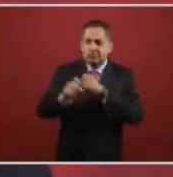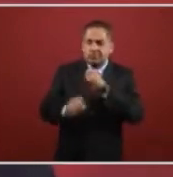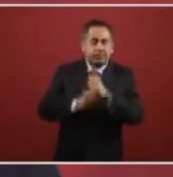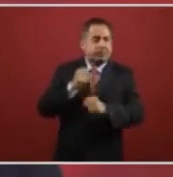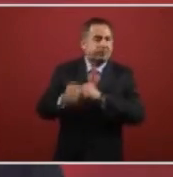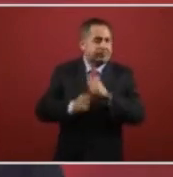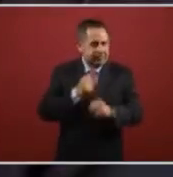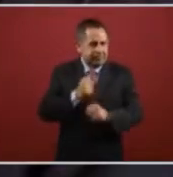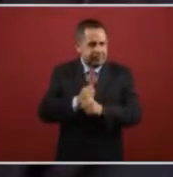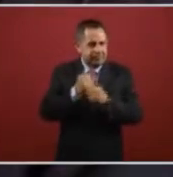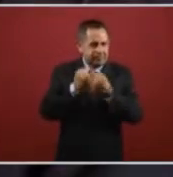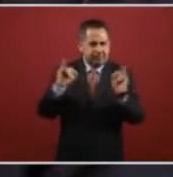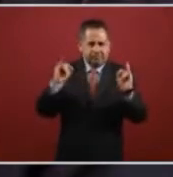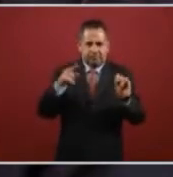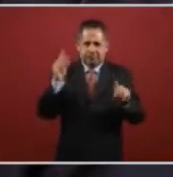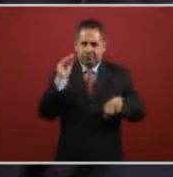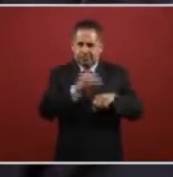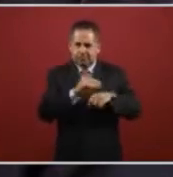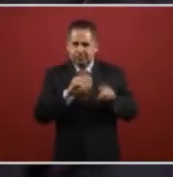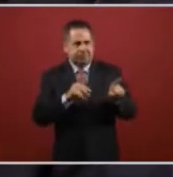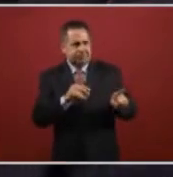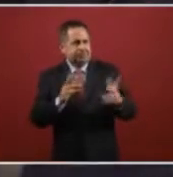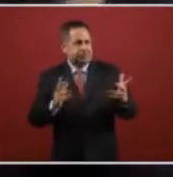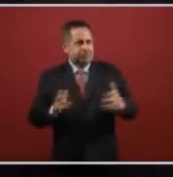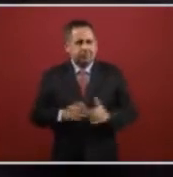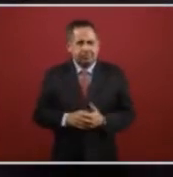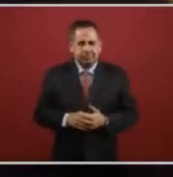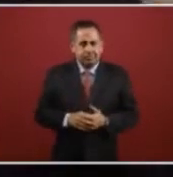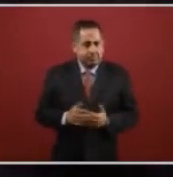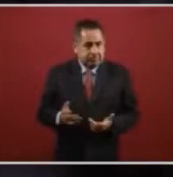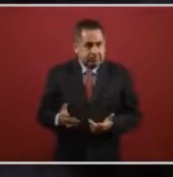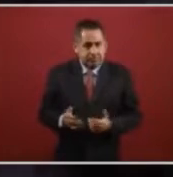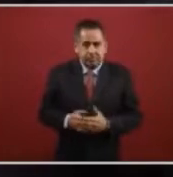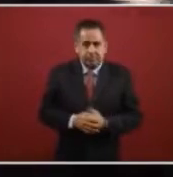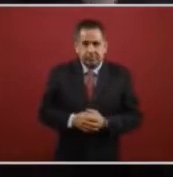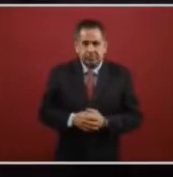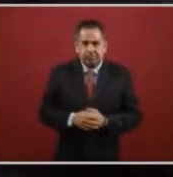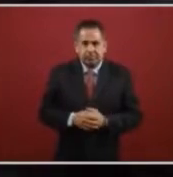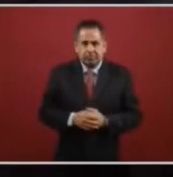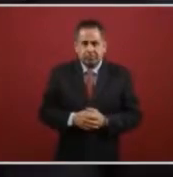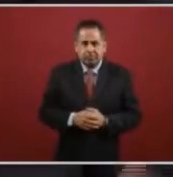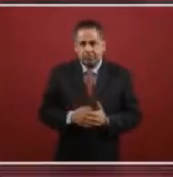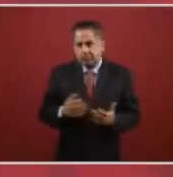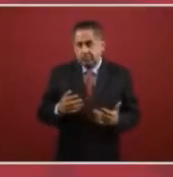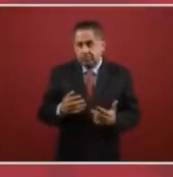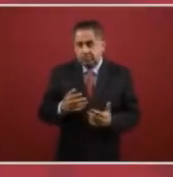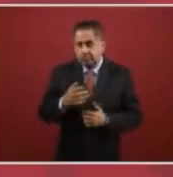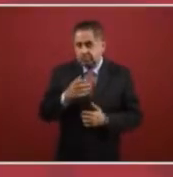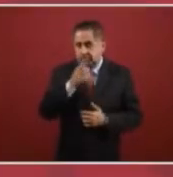it was part of the celebrations of the century. I could even say,